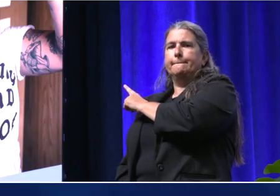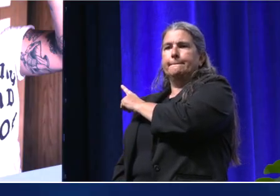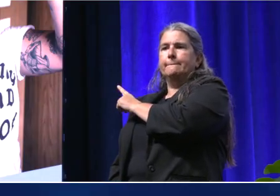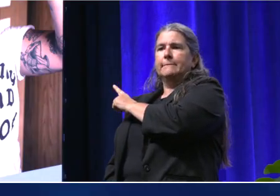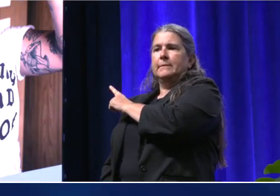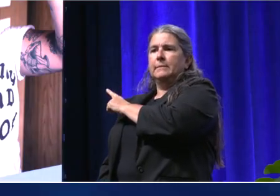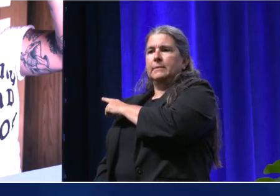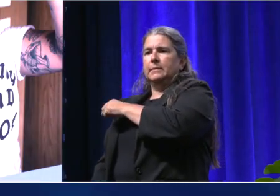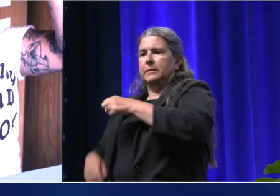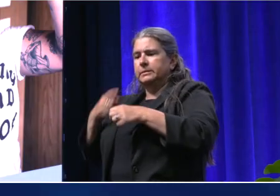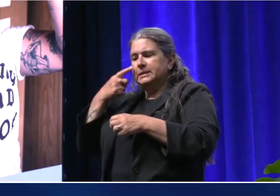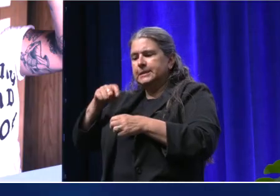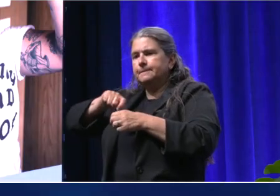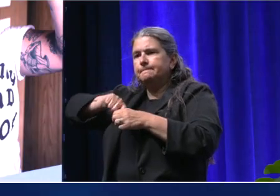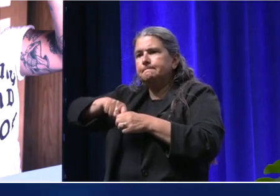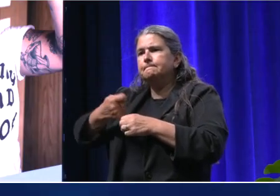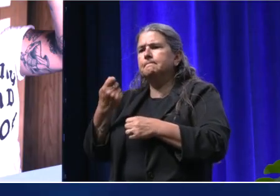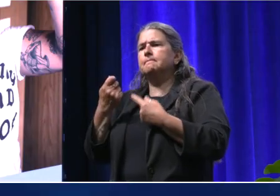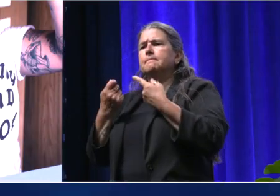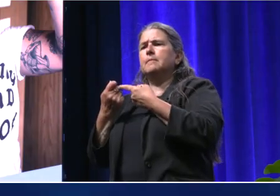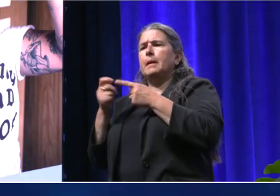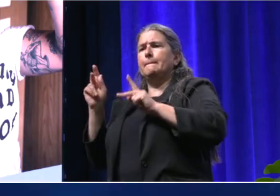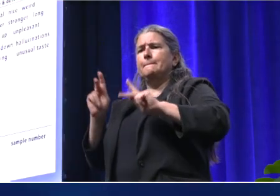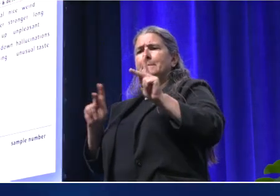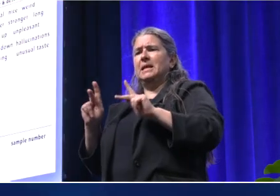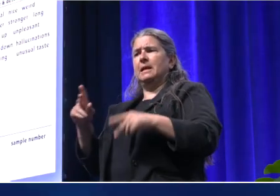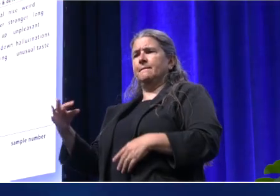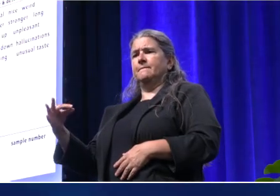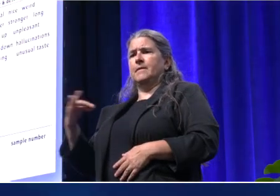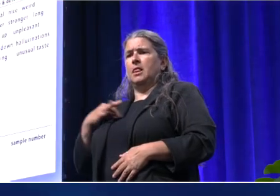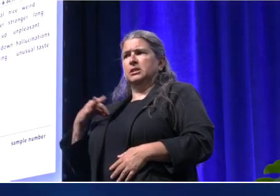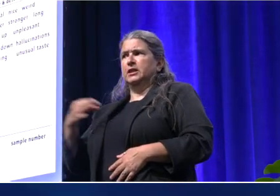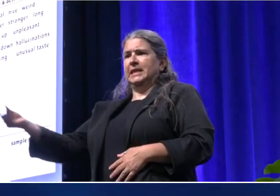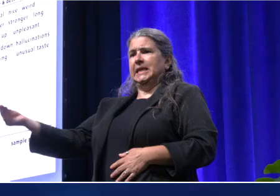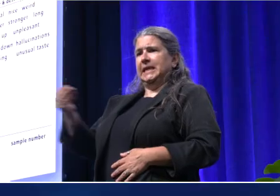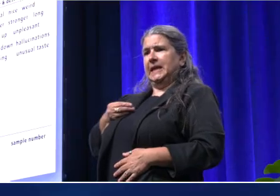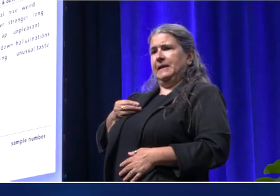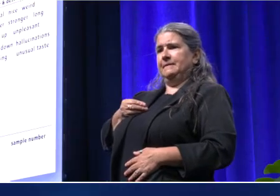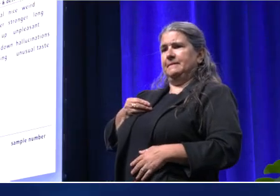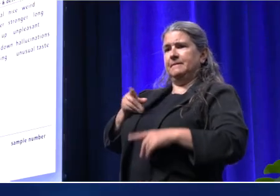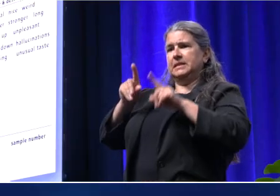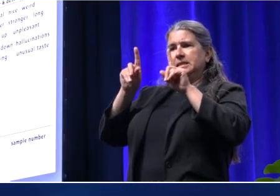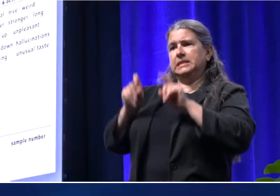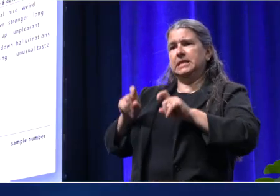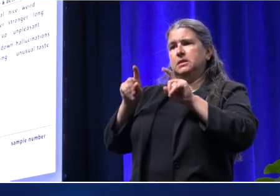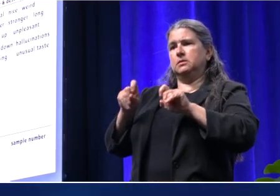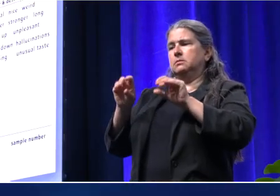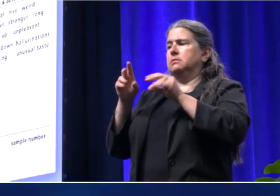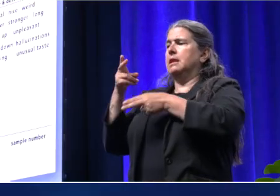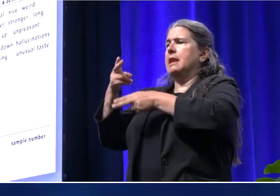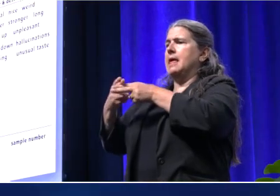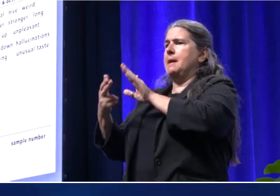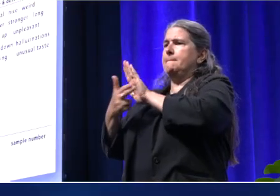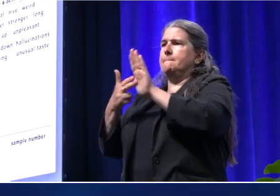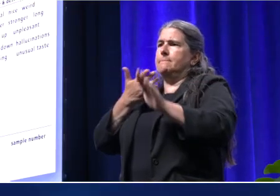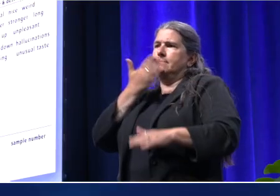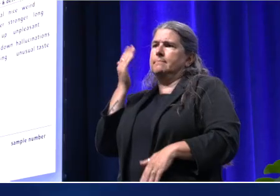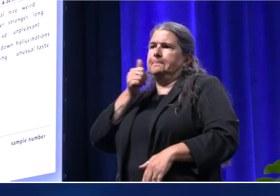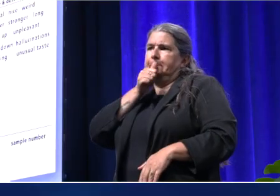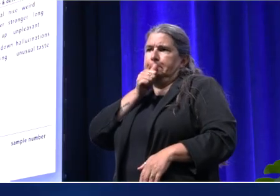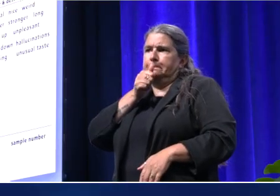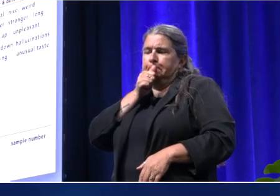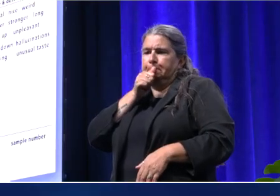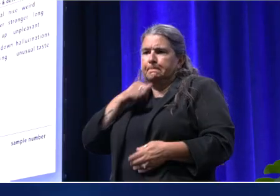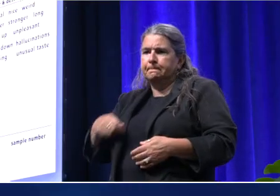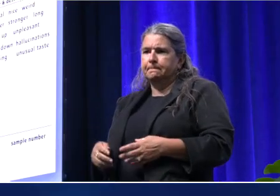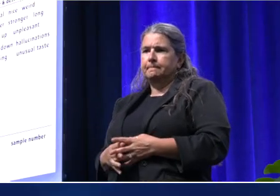to us voluntarily, and the tests are anonymous. We collect a little bit of data on the circumstances, if it was